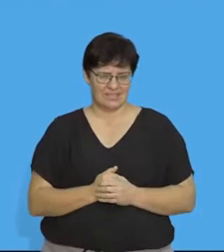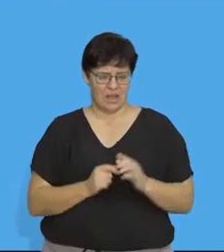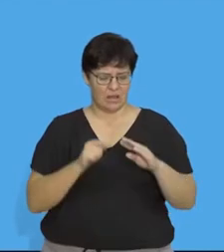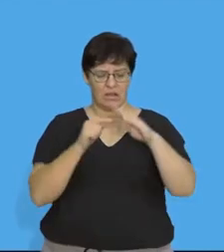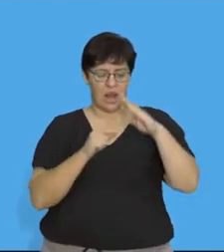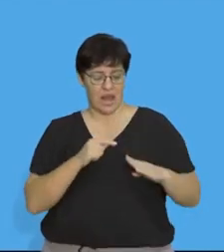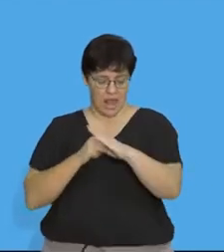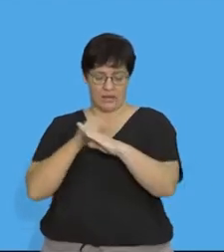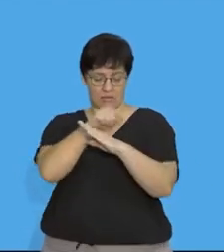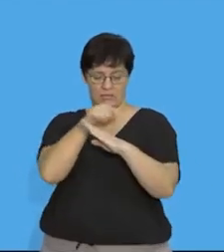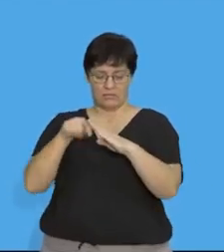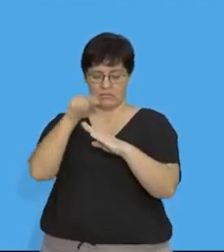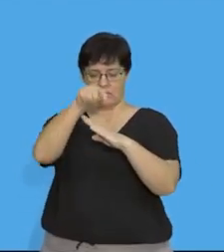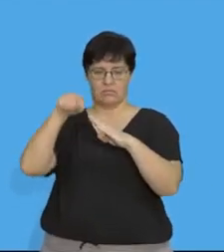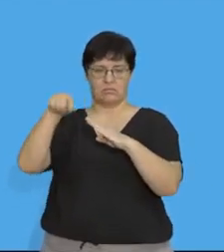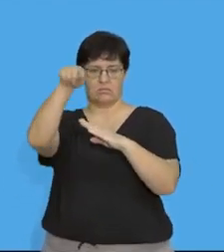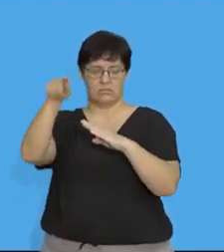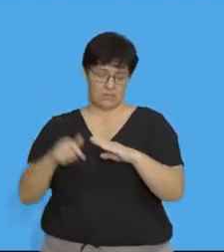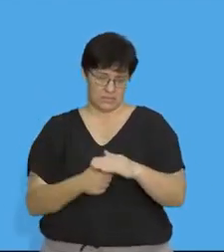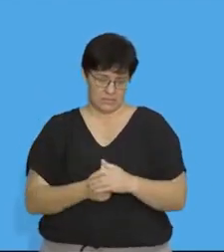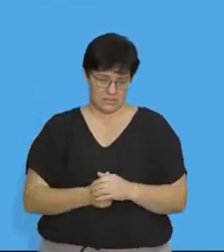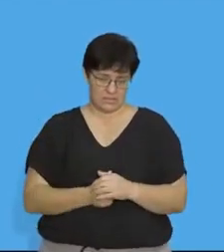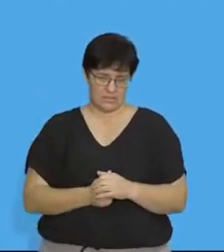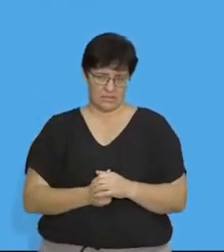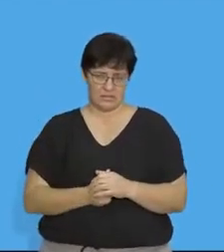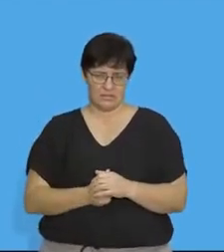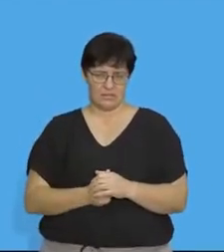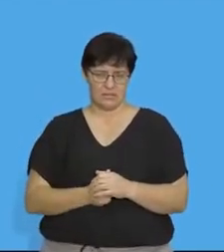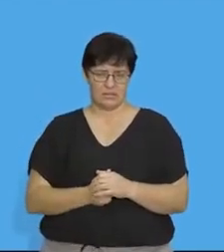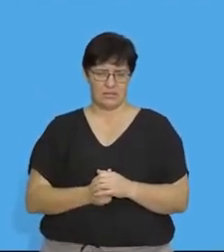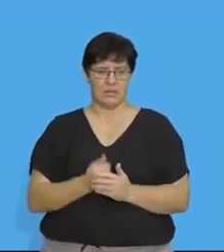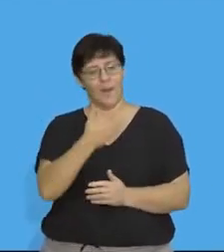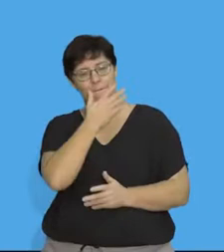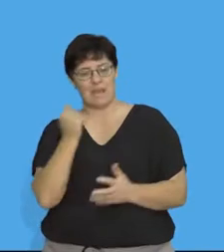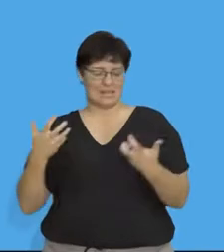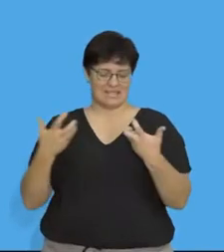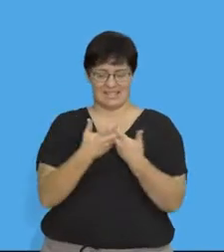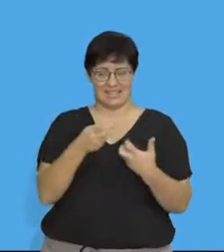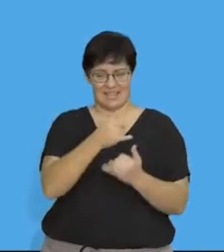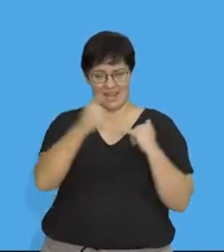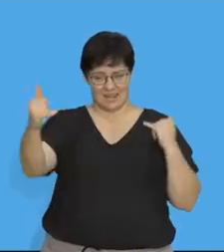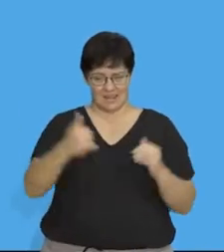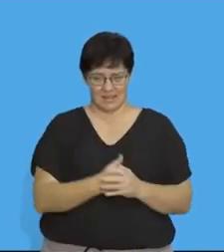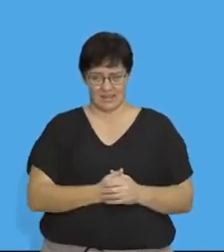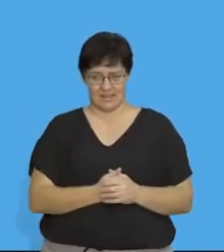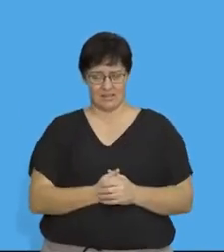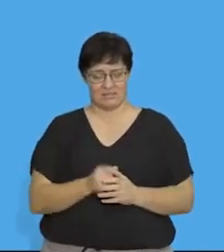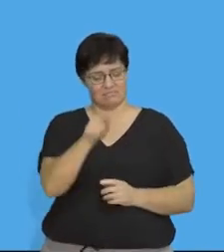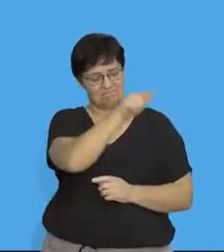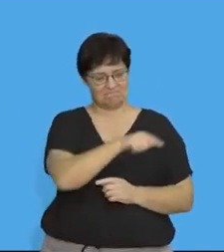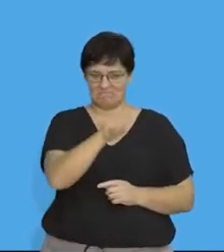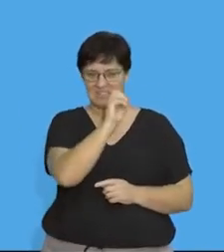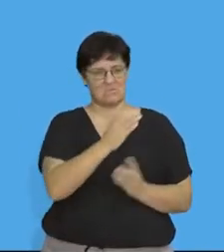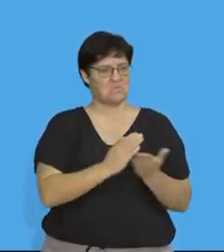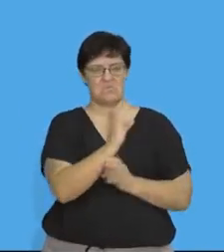line. They fall above and below, and we've got a best fit line there. The important thing here is it doesn't go through the